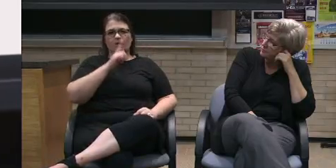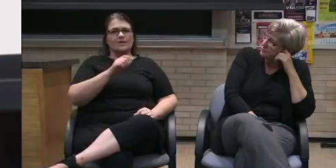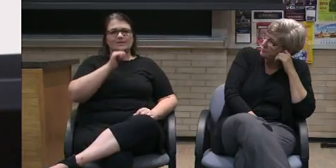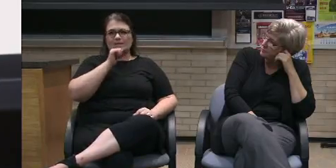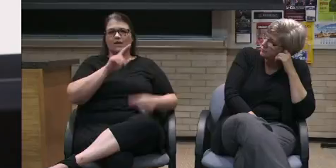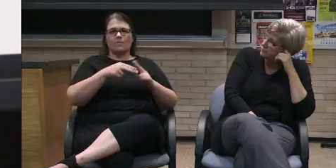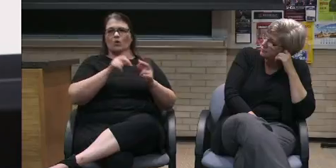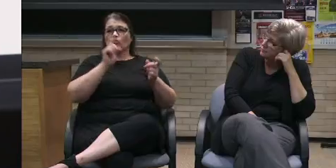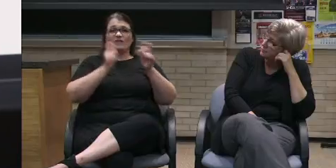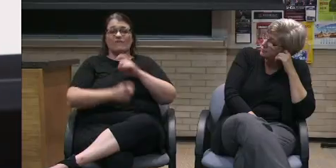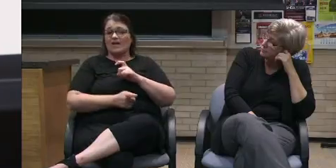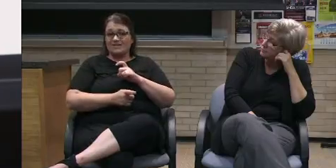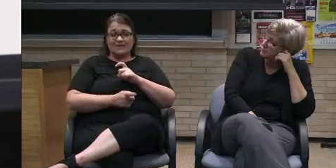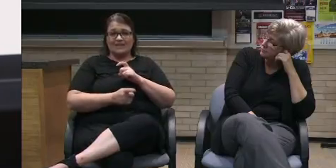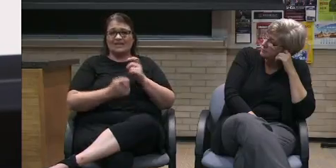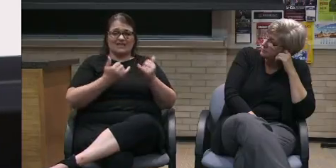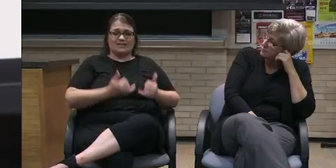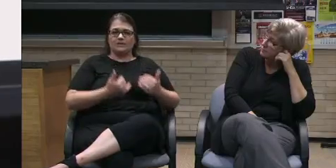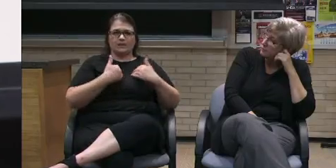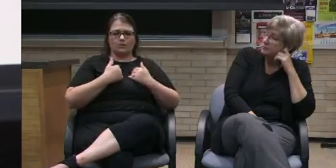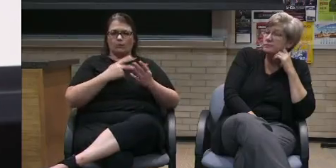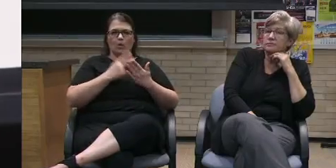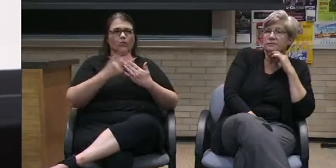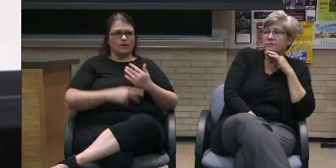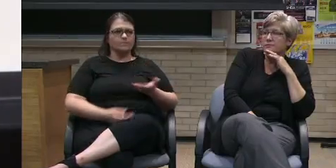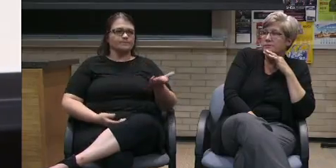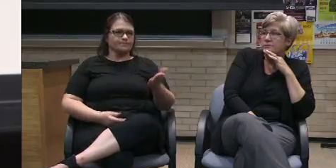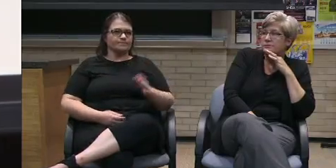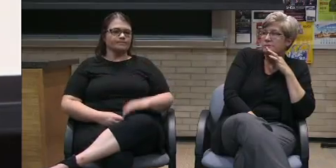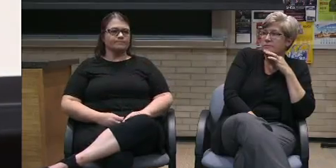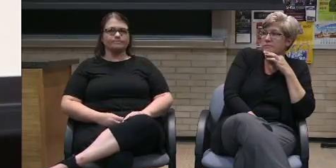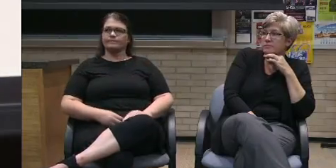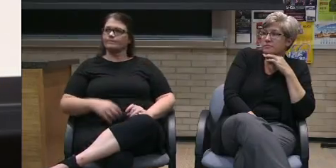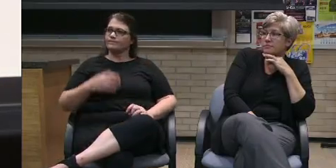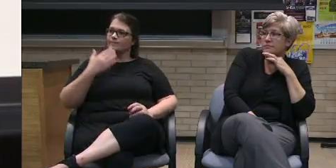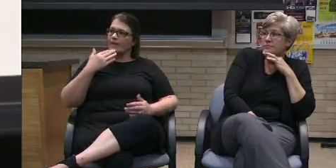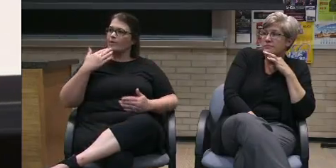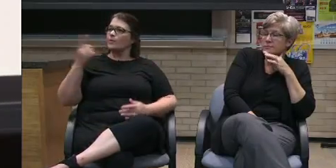it wasn't about revising an existing program. Thank you. Sure. Doug,